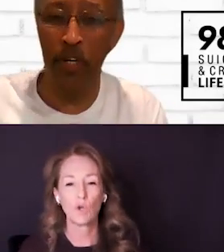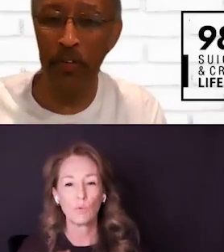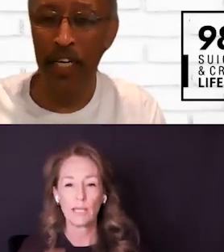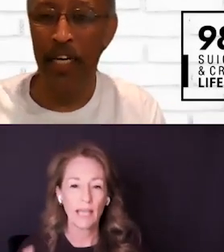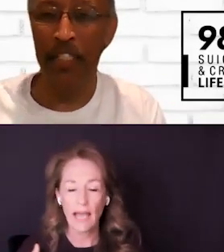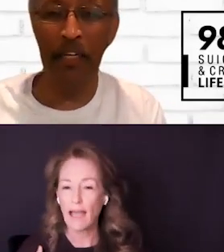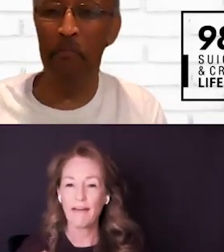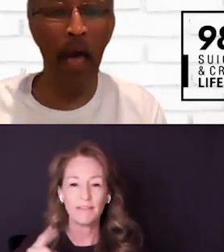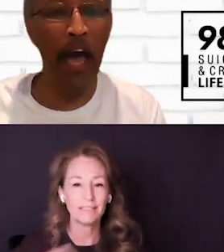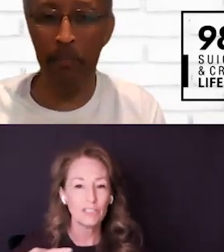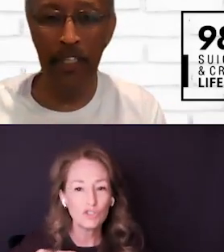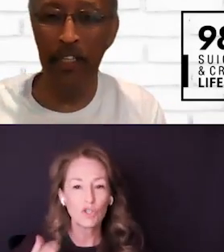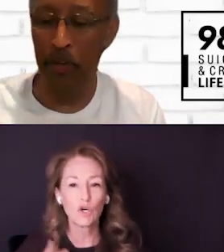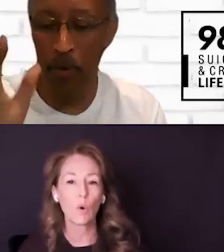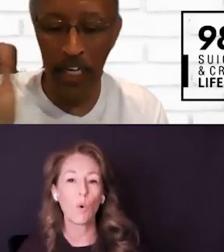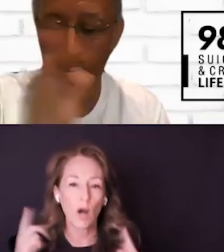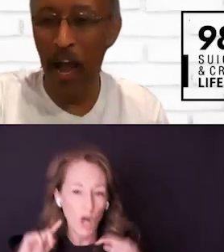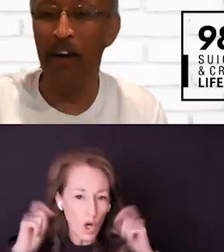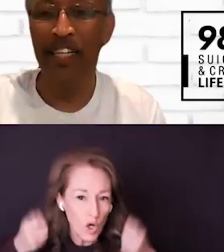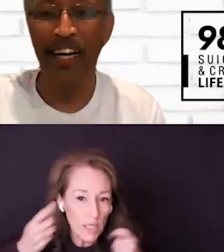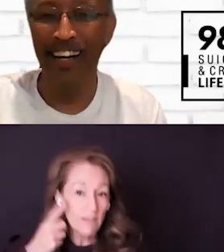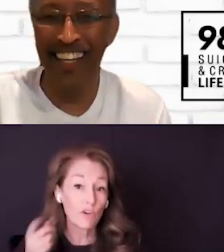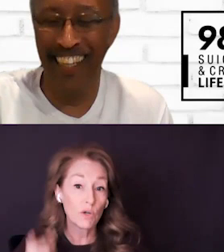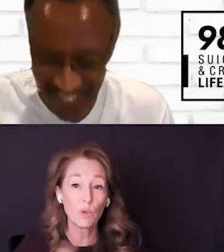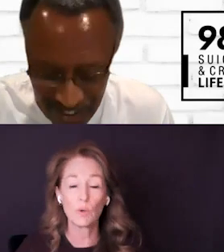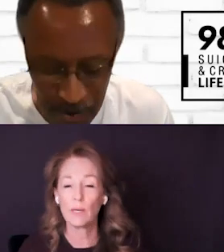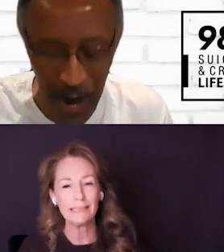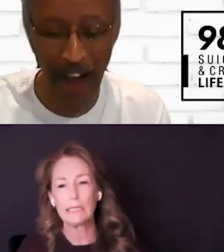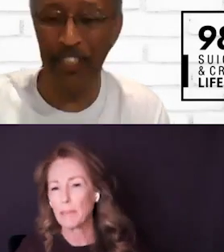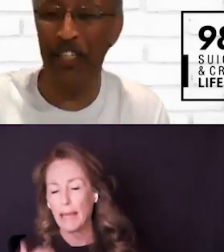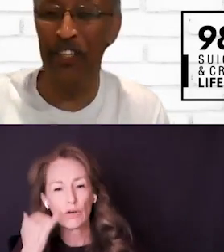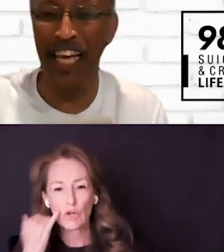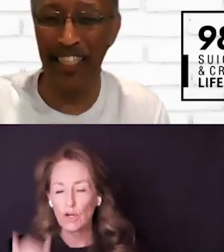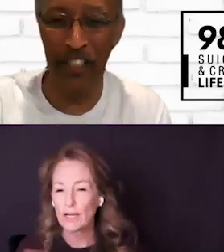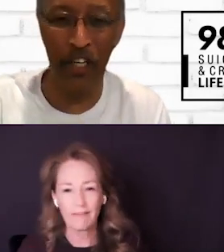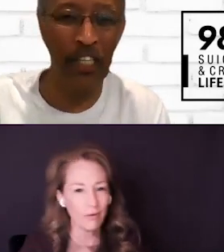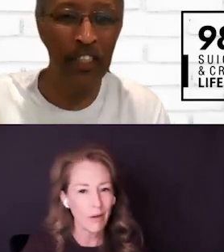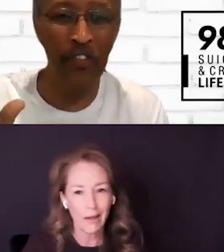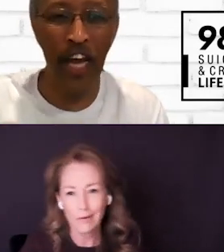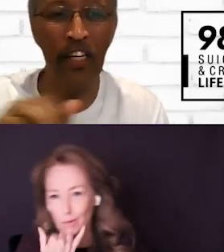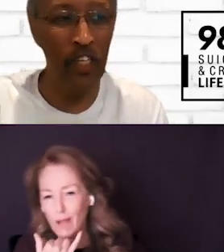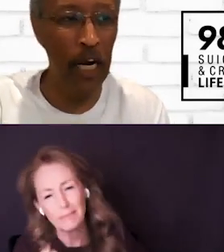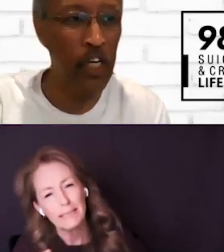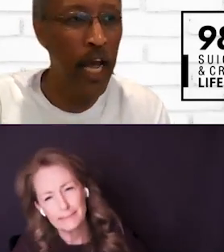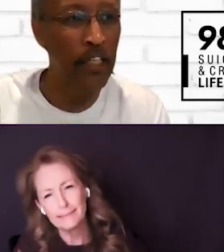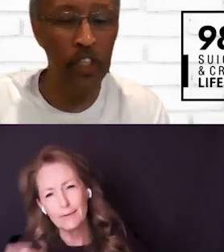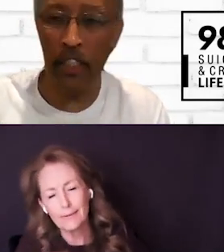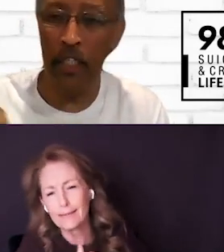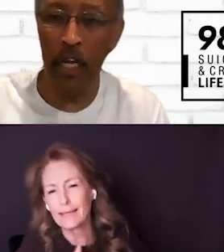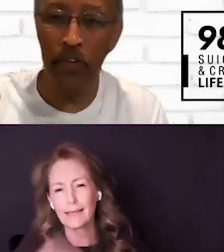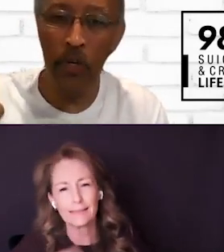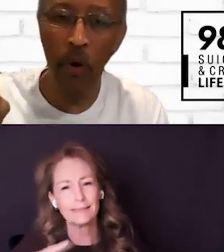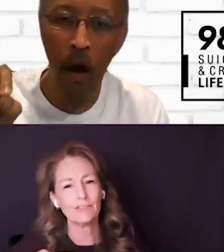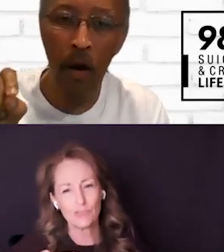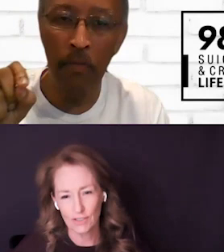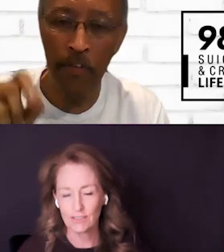waiting for you. It didn't matter, Brenda, if you were in or out, you were obviously going to get a t-shirt. So thank you so much. And just